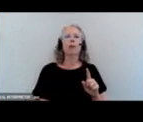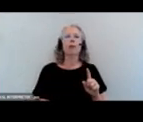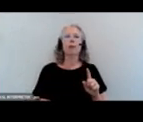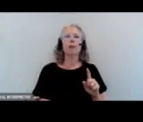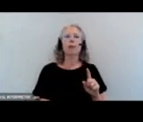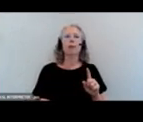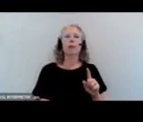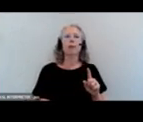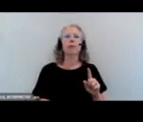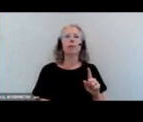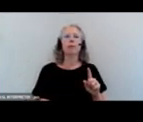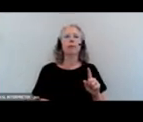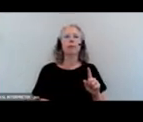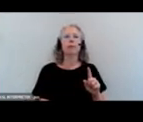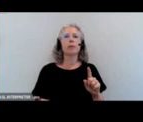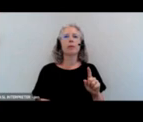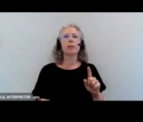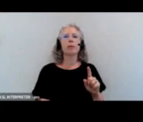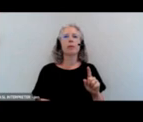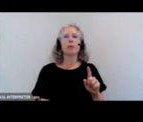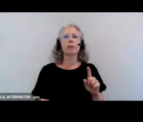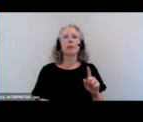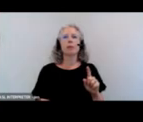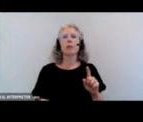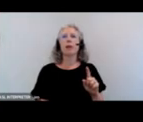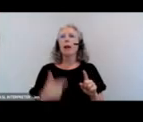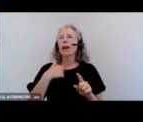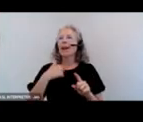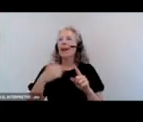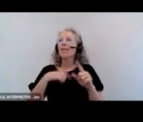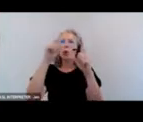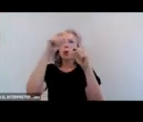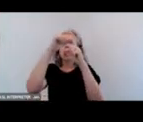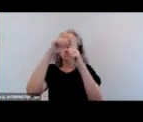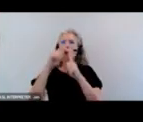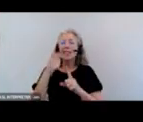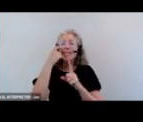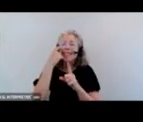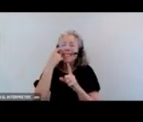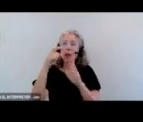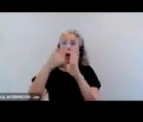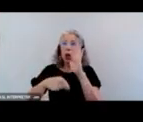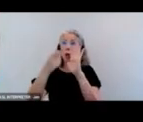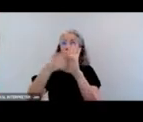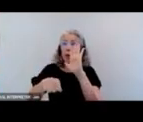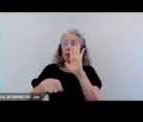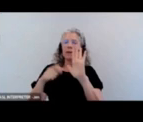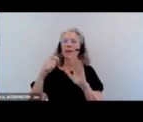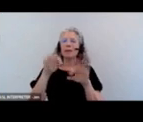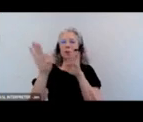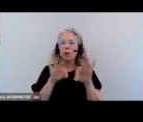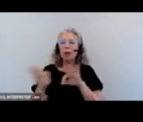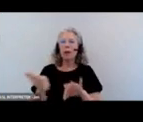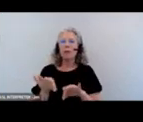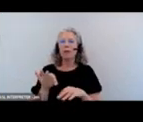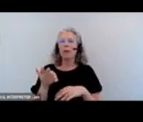I found was a sea of words that they were using in each of those very recent articles where they're describing like the state of